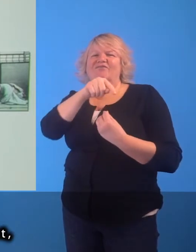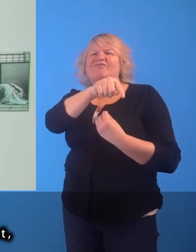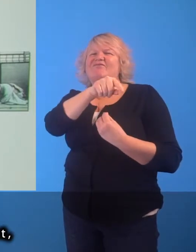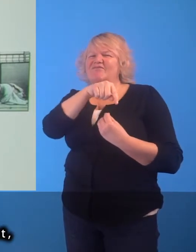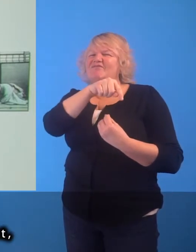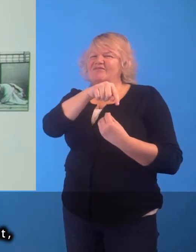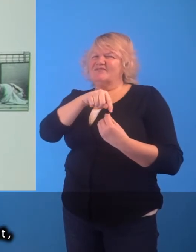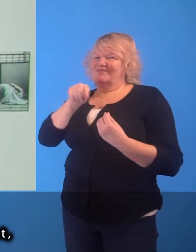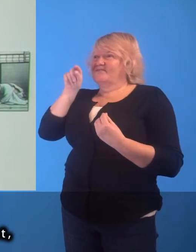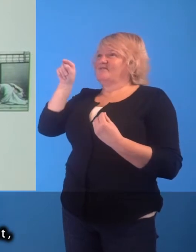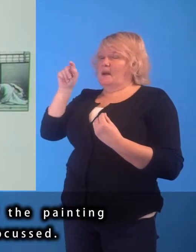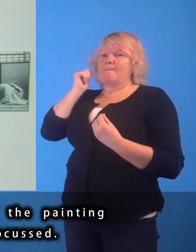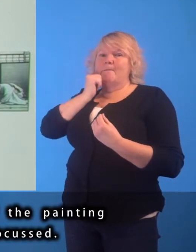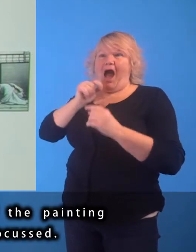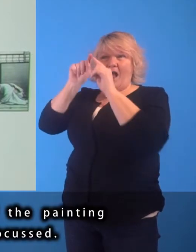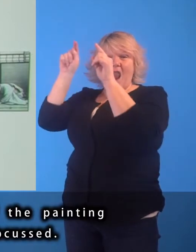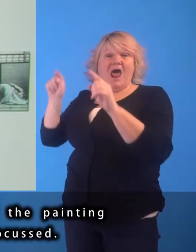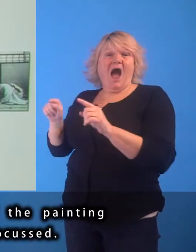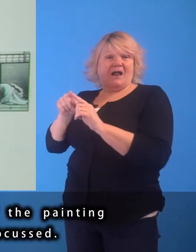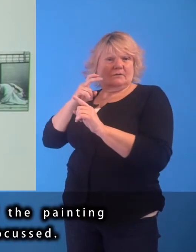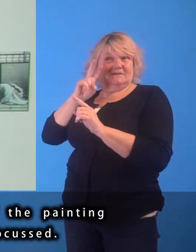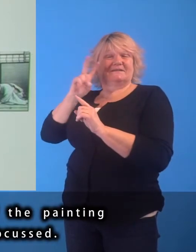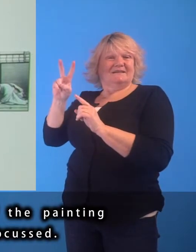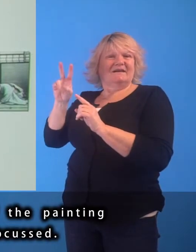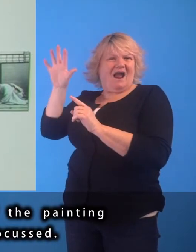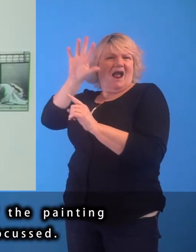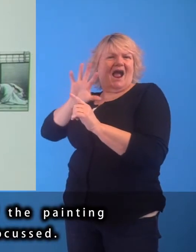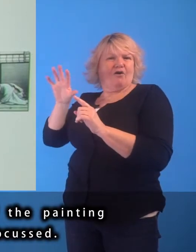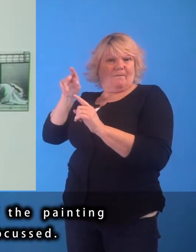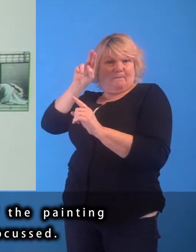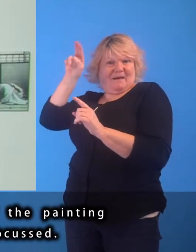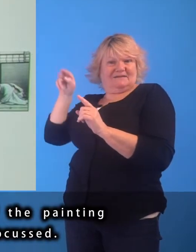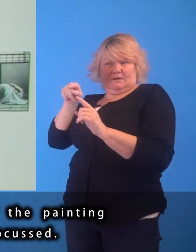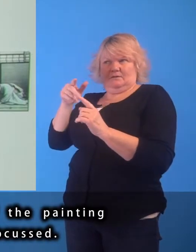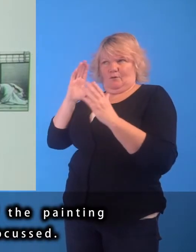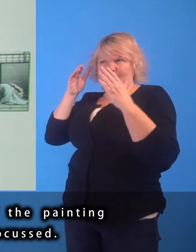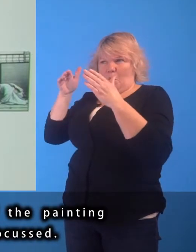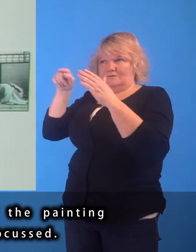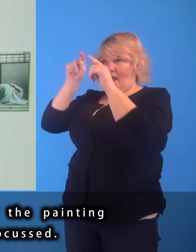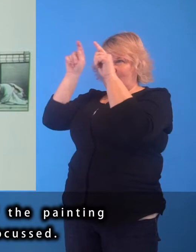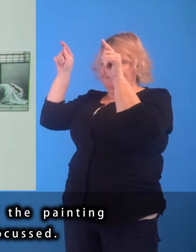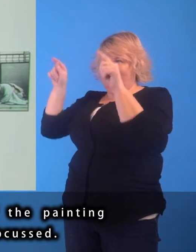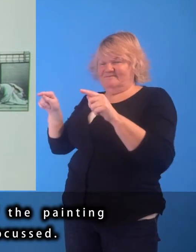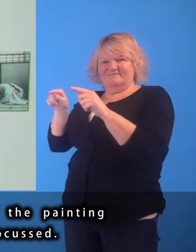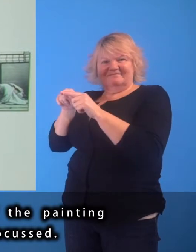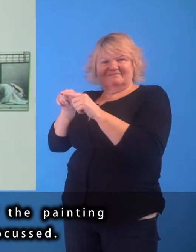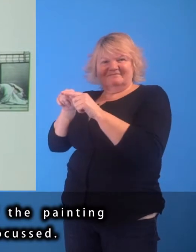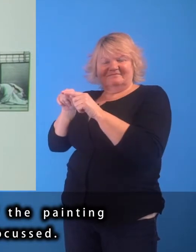sheet, the black lines show the area of the painting on which he would have